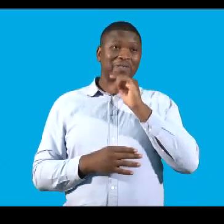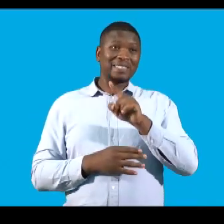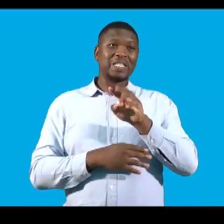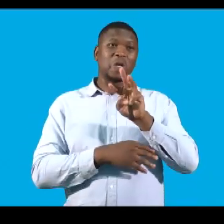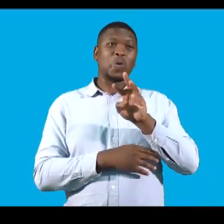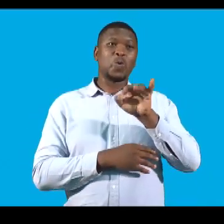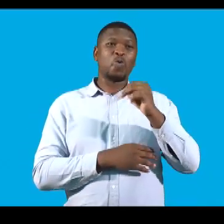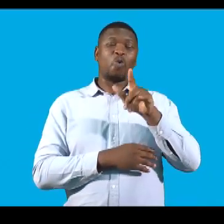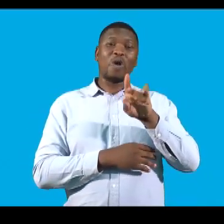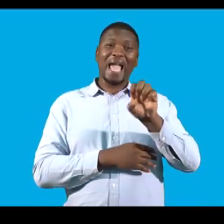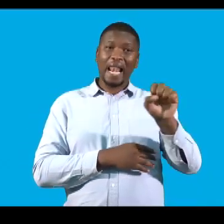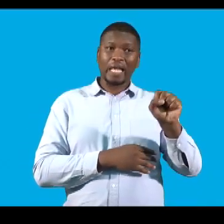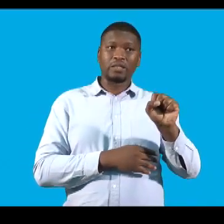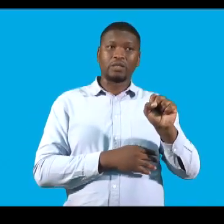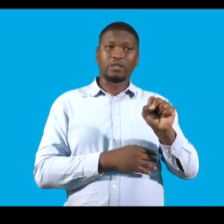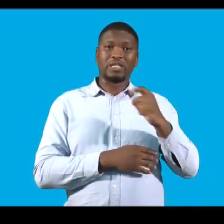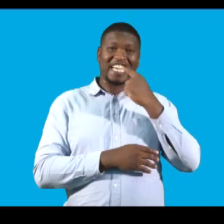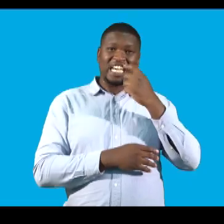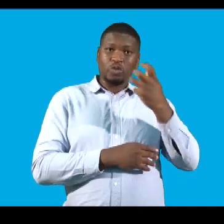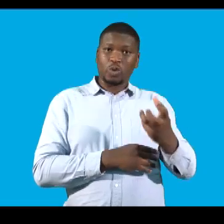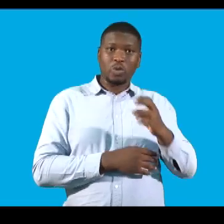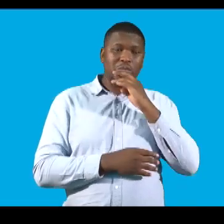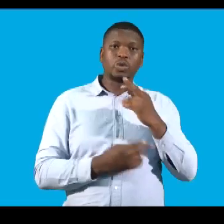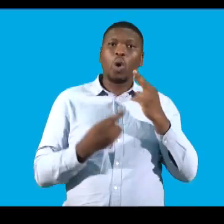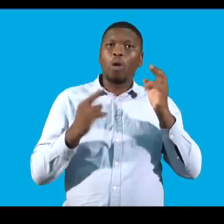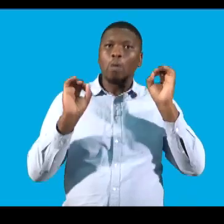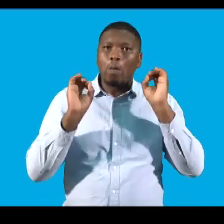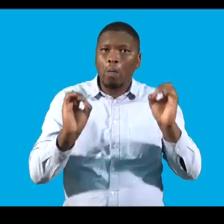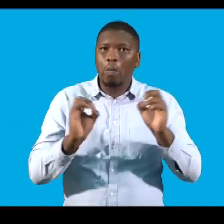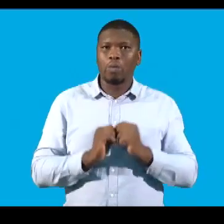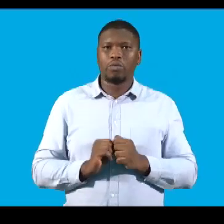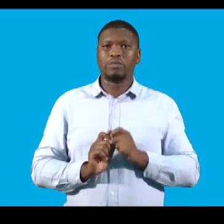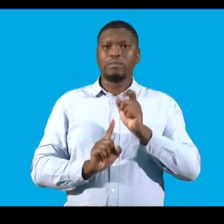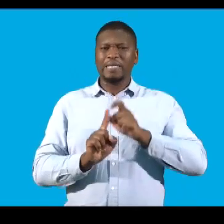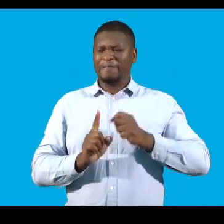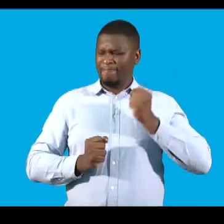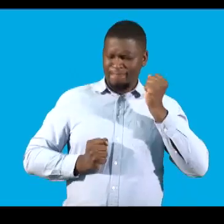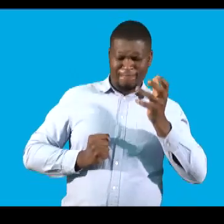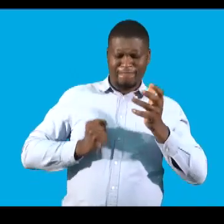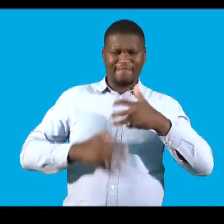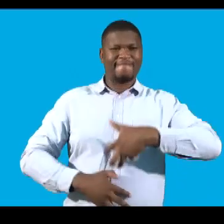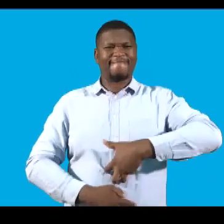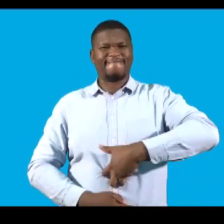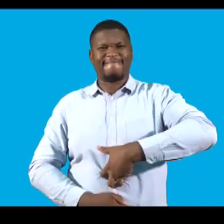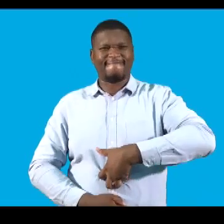to a hopeless battle. There was no hope for them. The speaker is